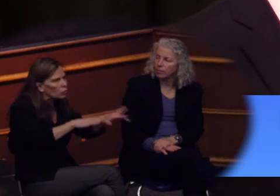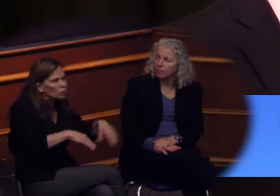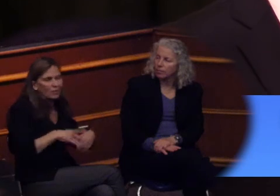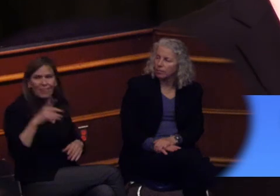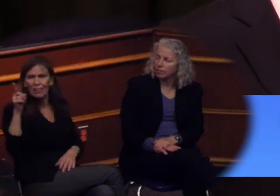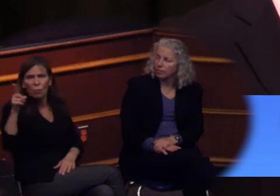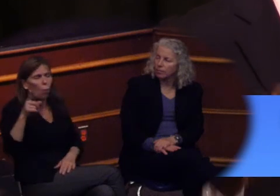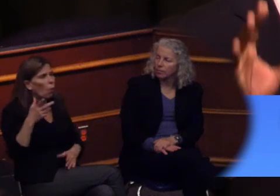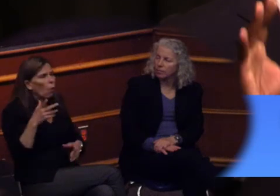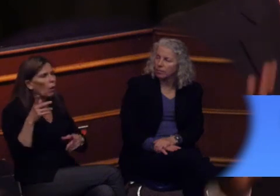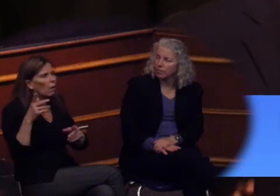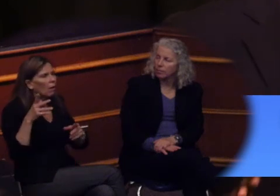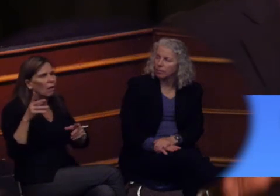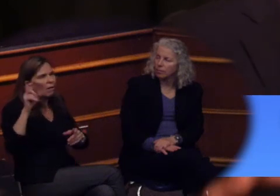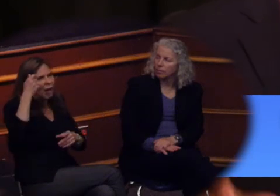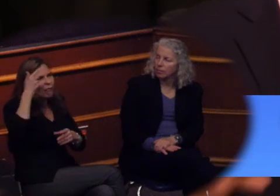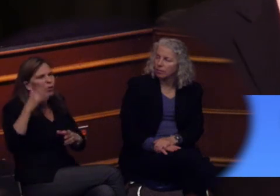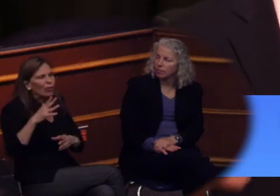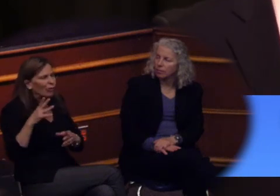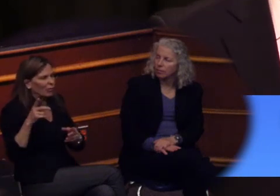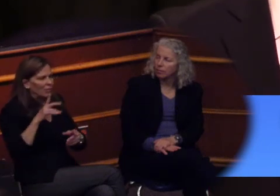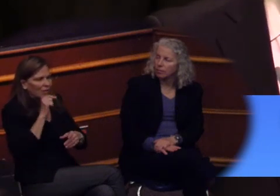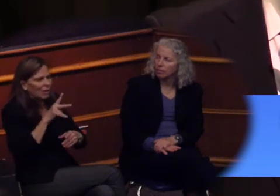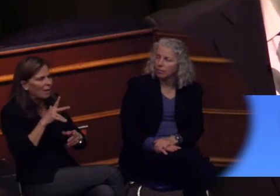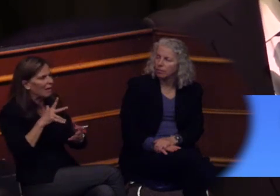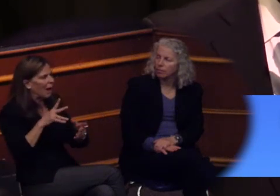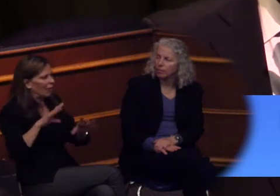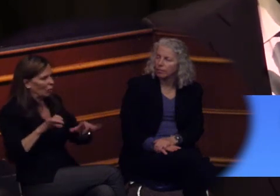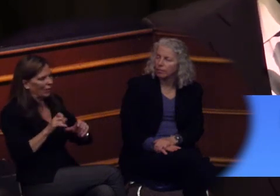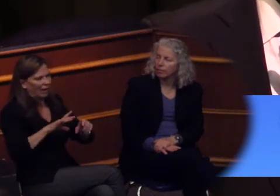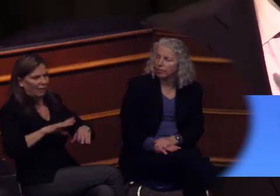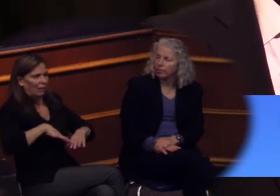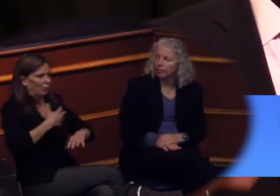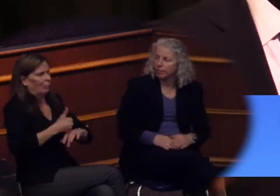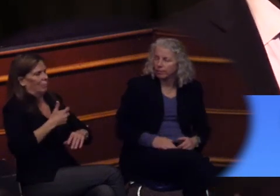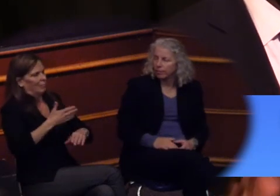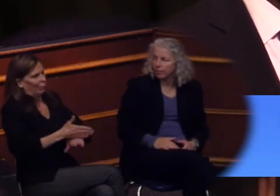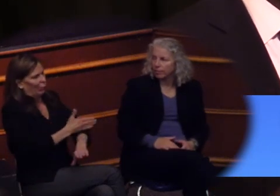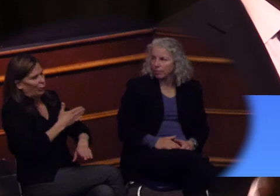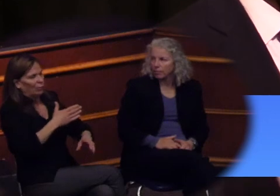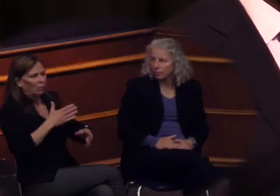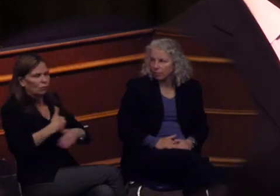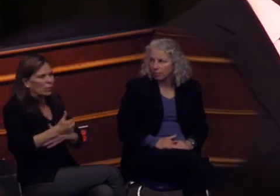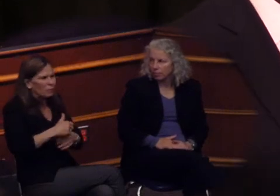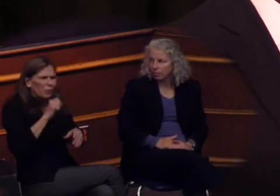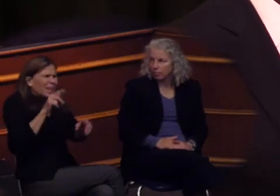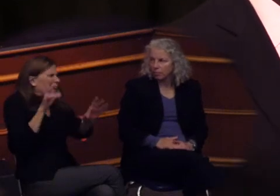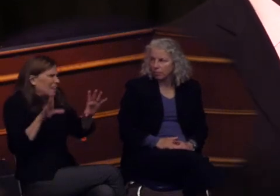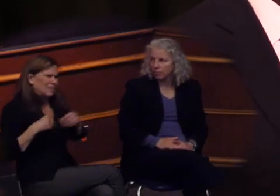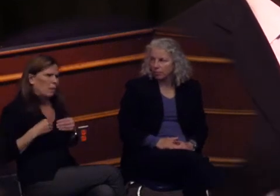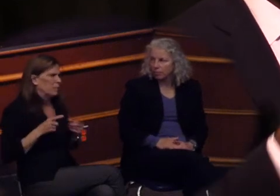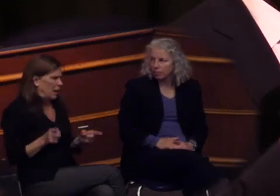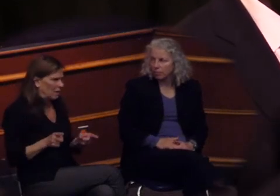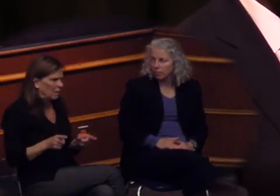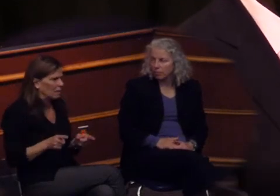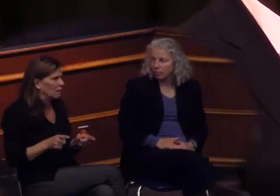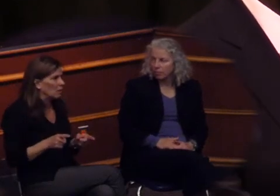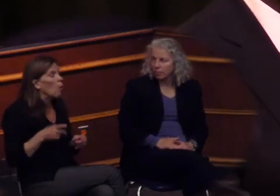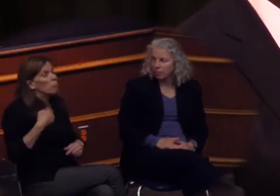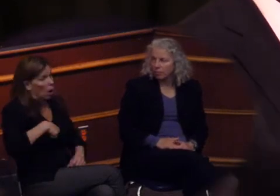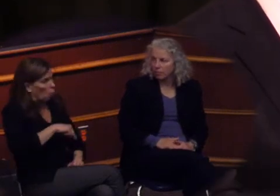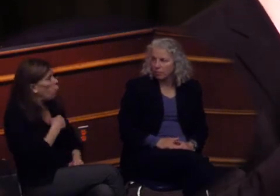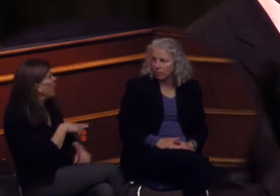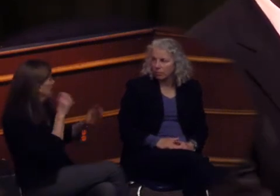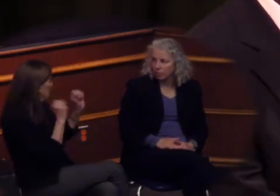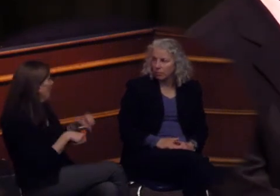transportation. We can no longer accept Charlie Baker's status quo when it comes to treating people with opioid addiction. We can do